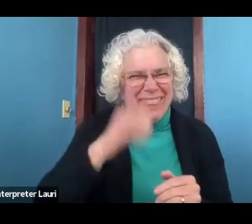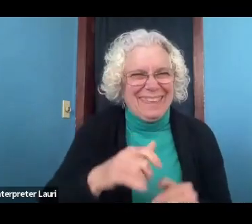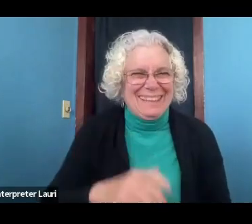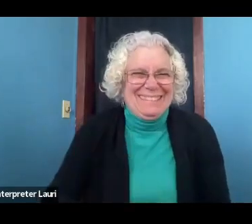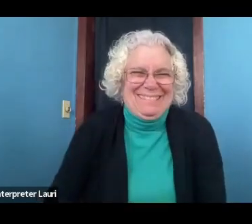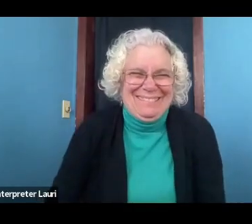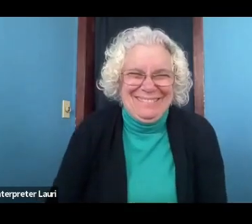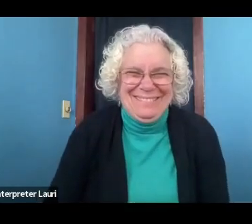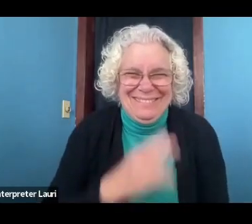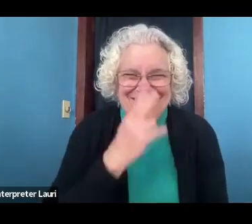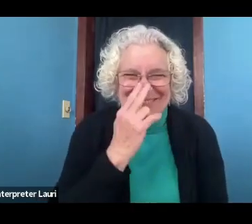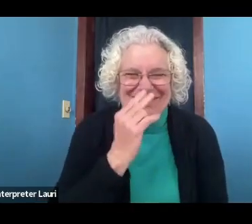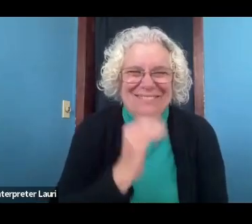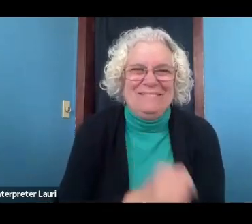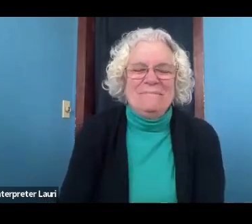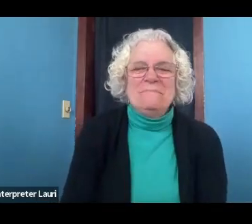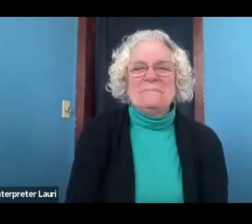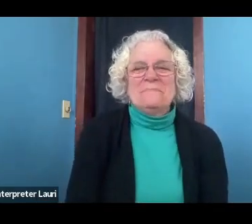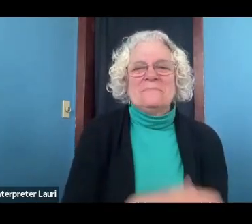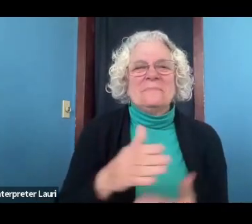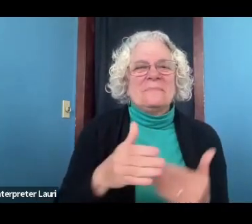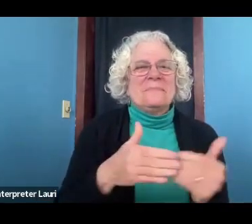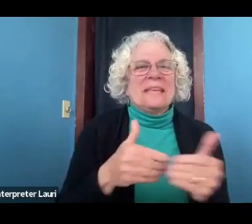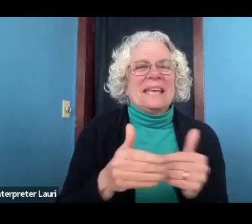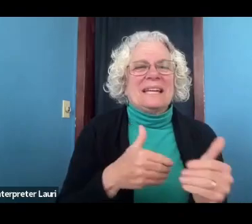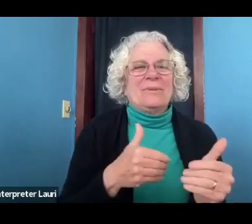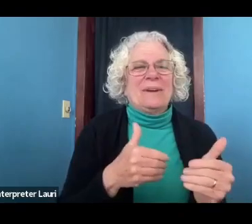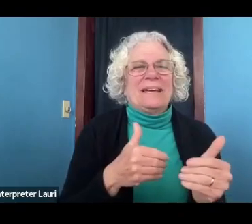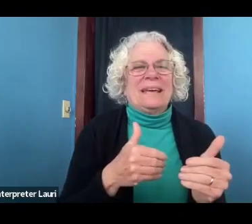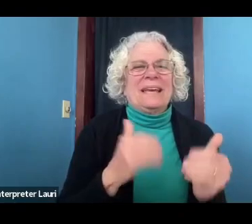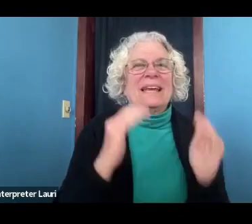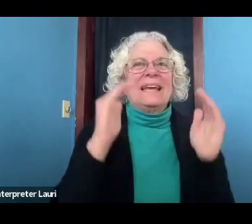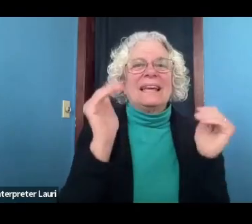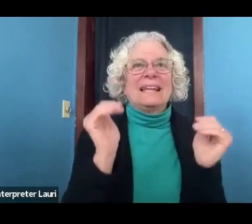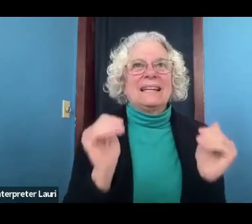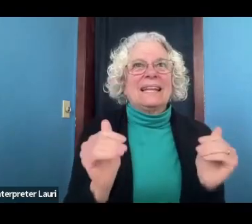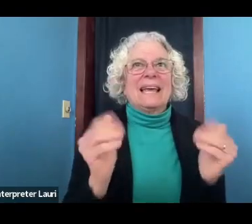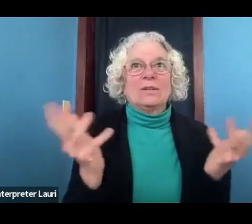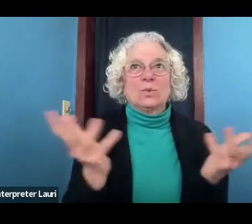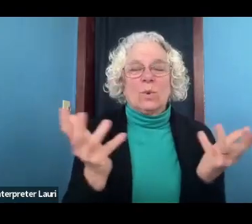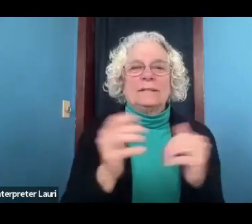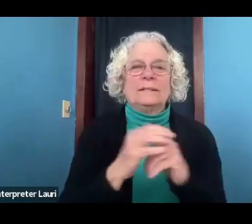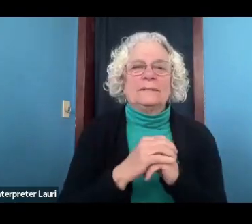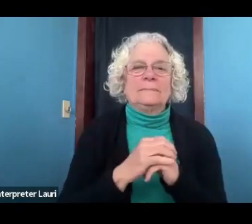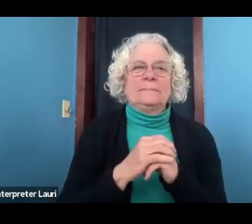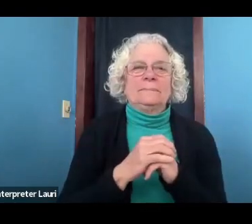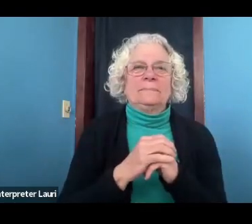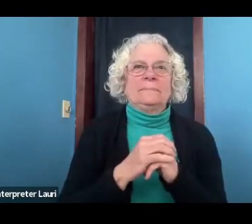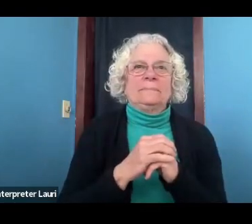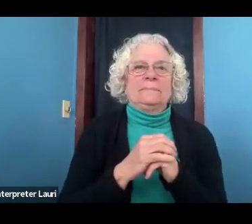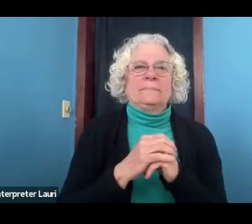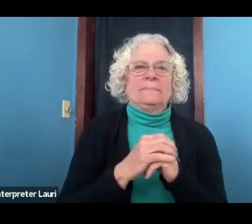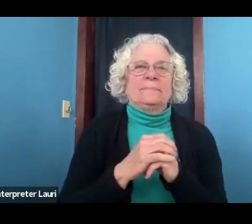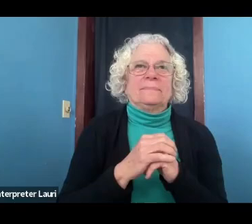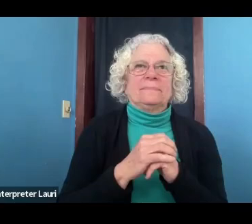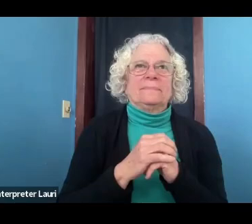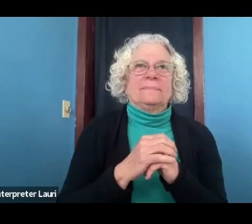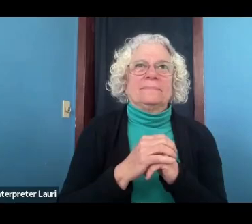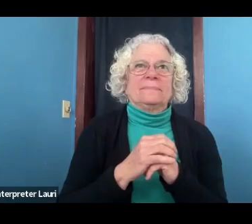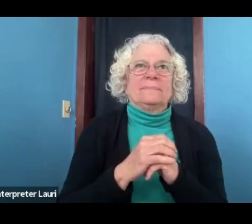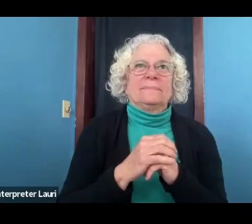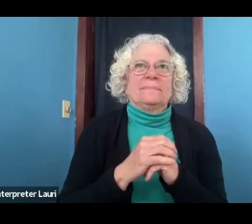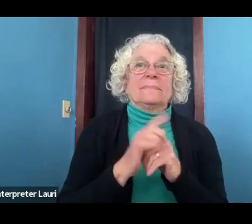better. Um, so what else should you have if you have a healthcare directive? If